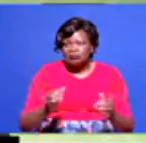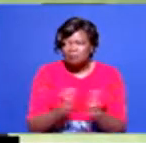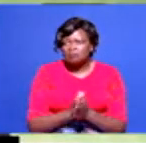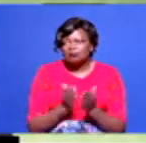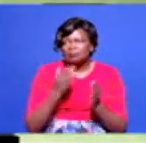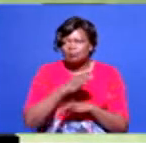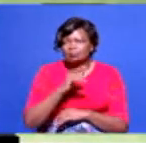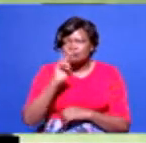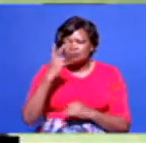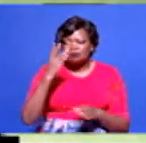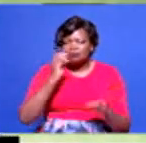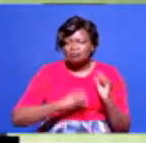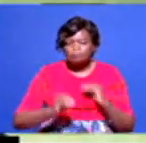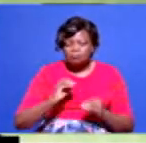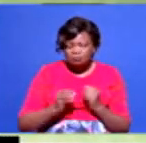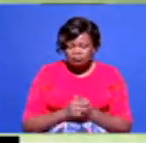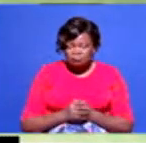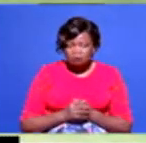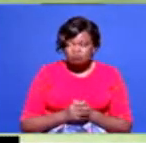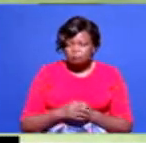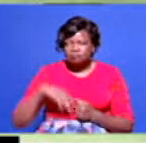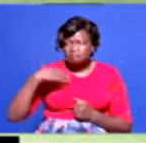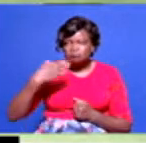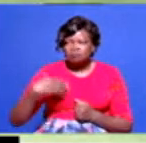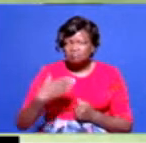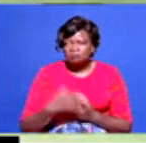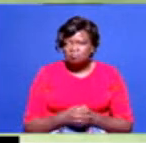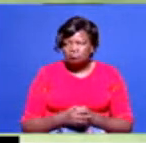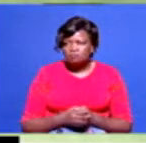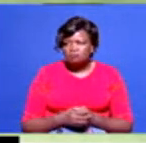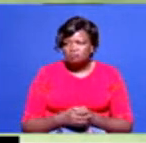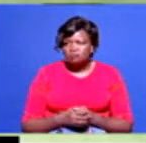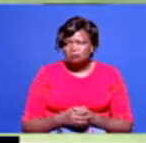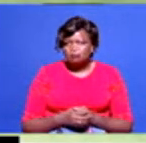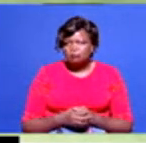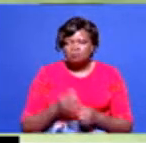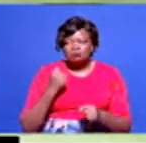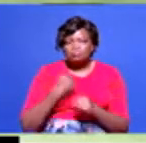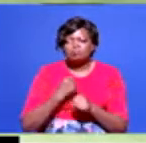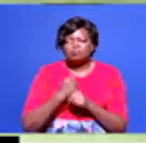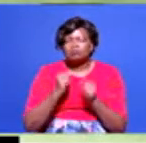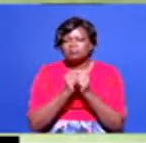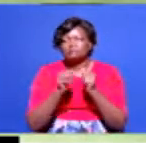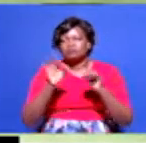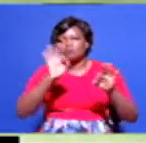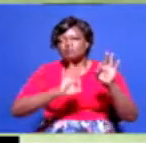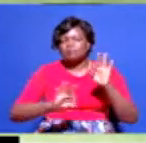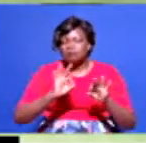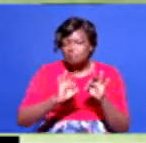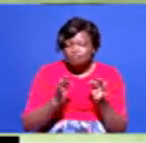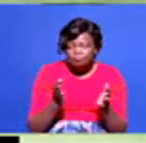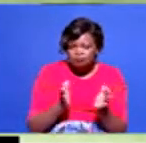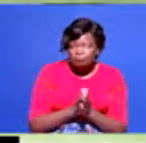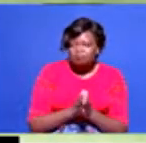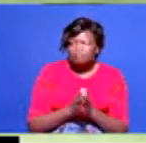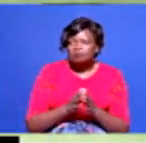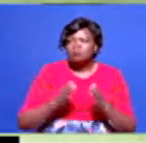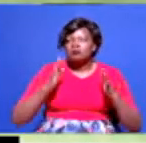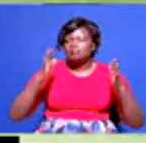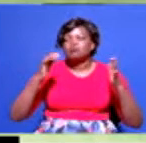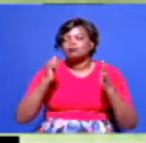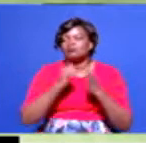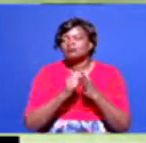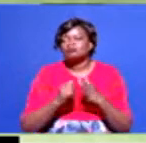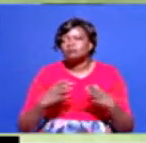second election, he always took it with style, with great statesmanship, with nobility,